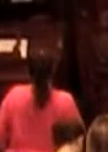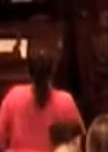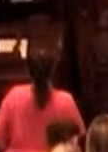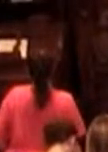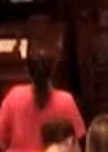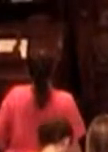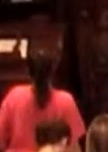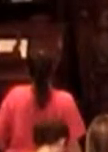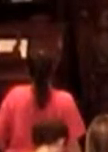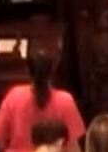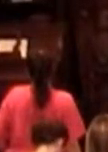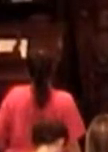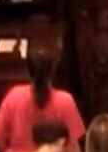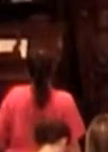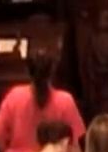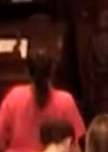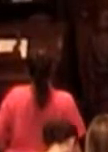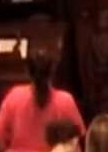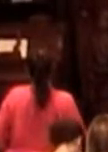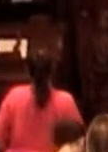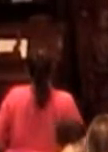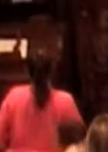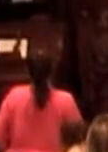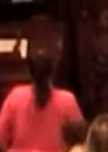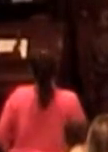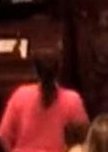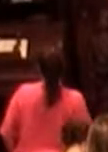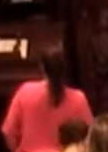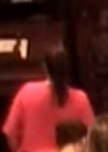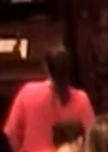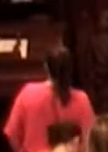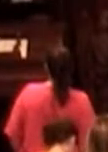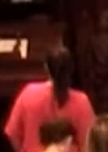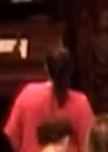And now we ask that you allow us to slow down,